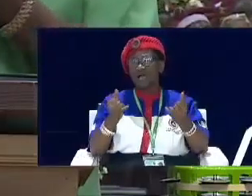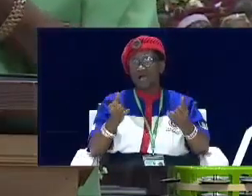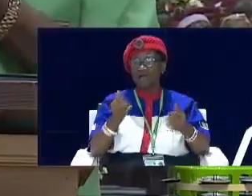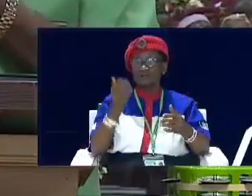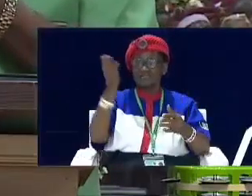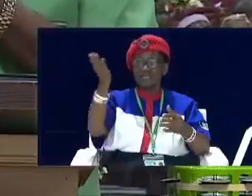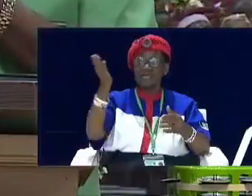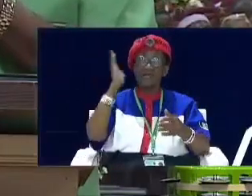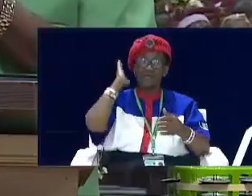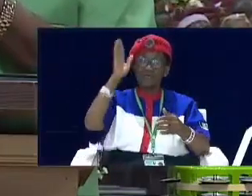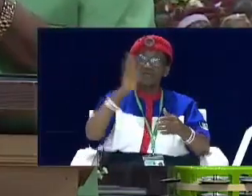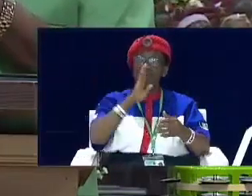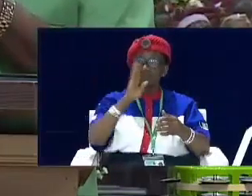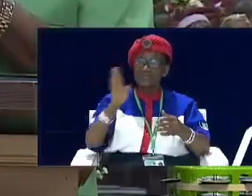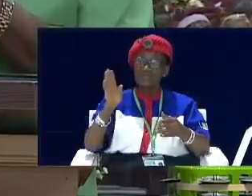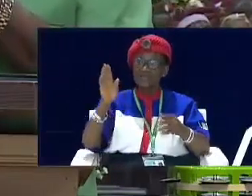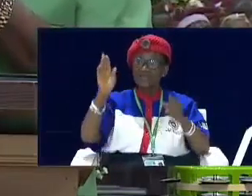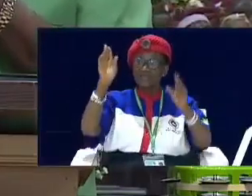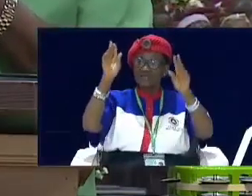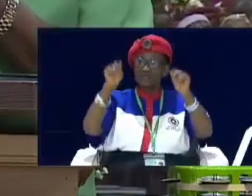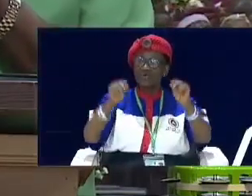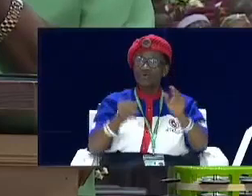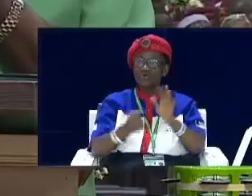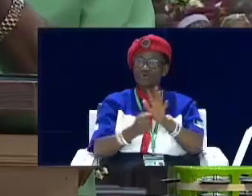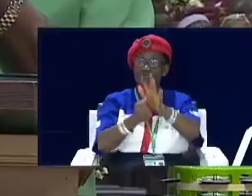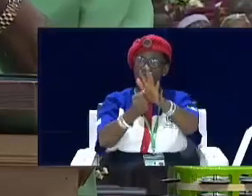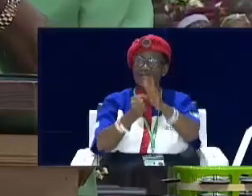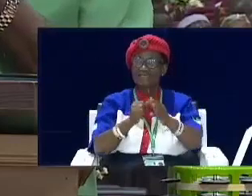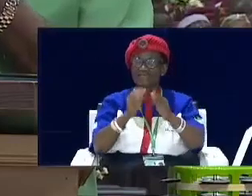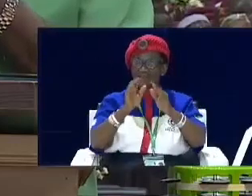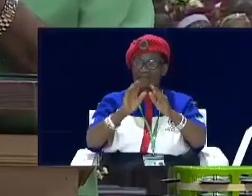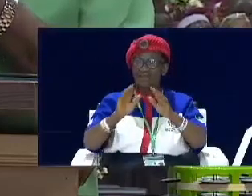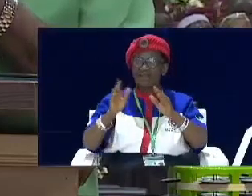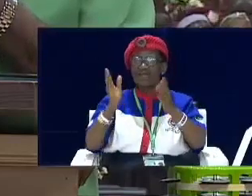no sign left that your family had ever